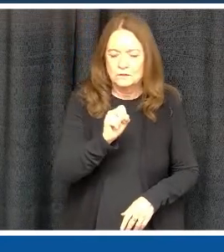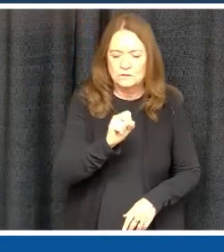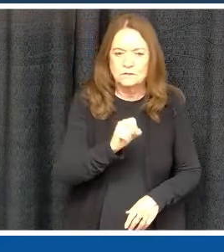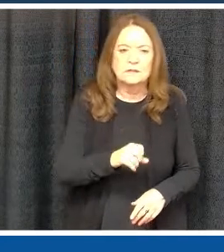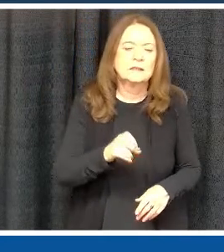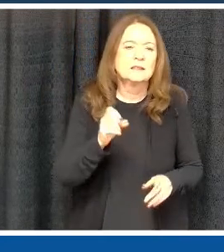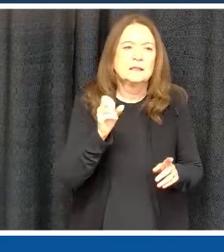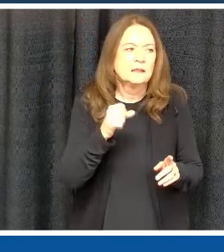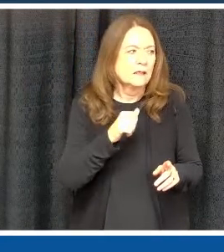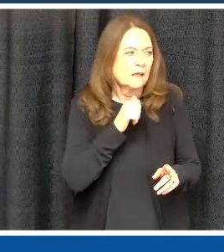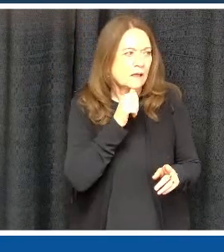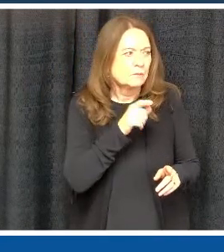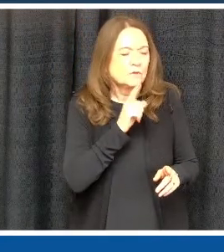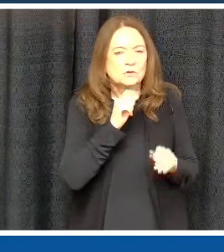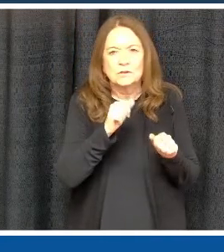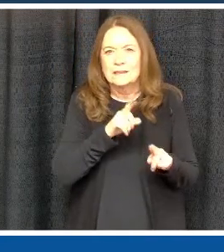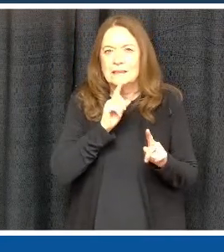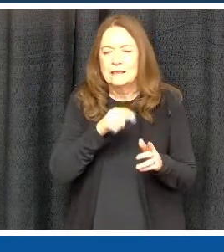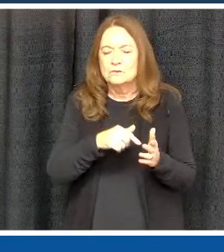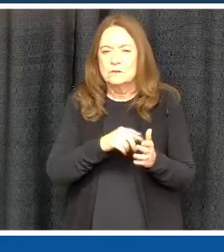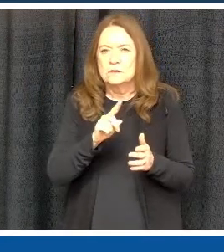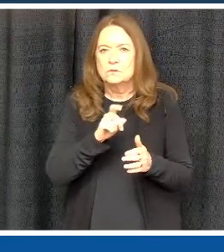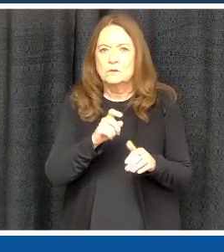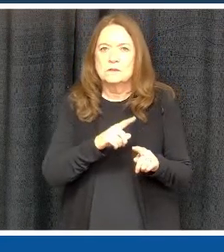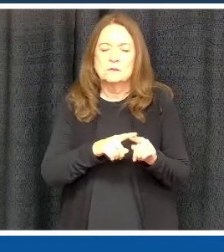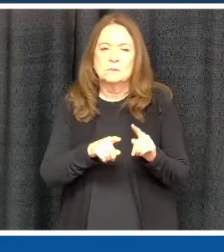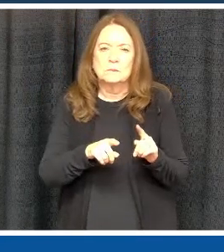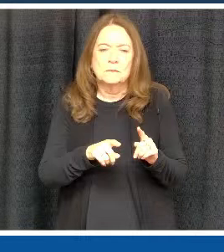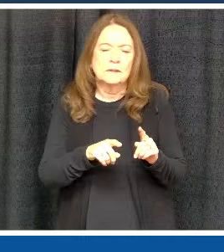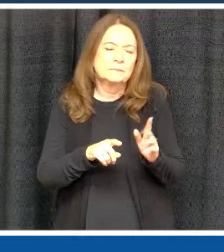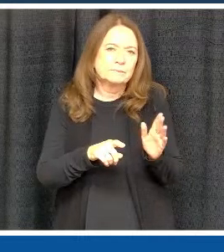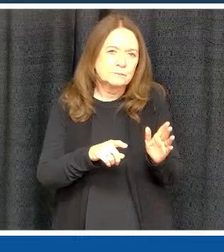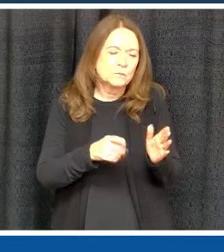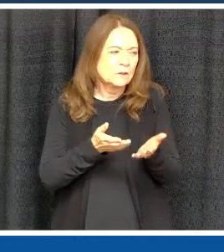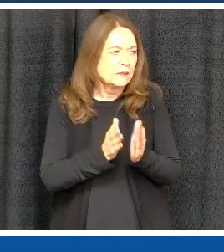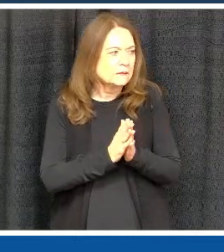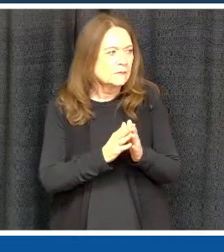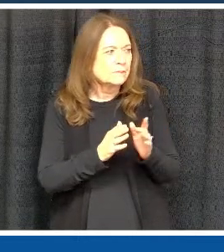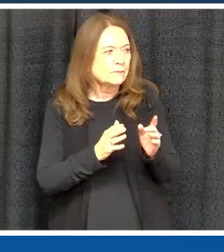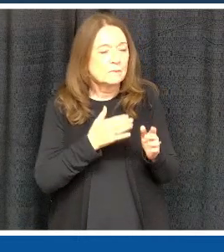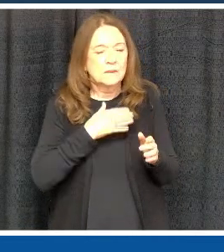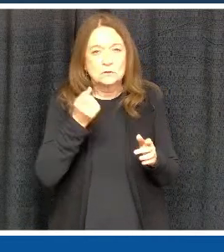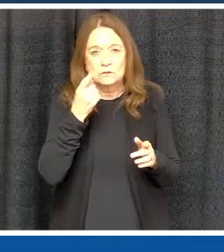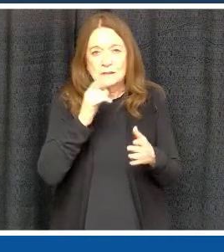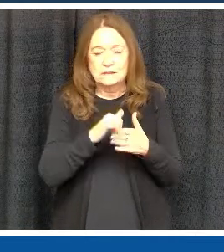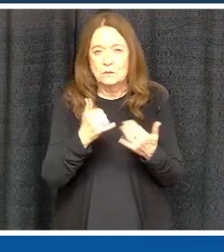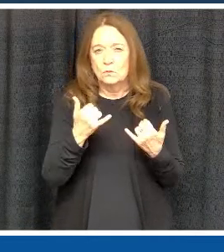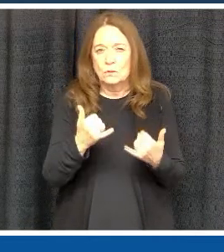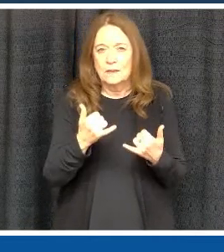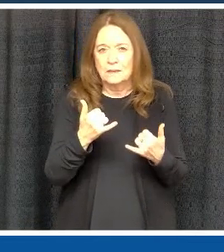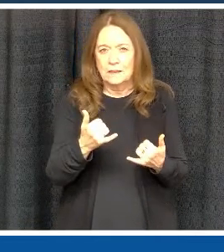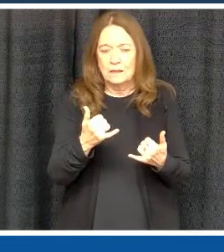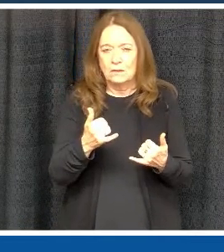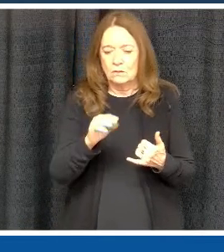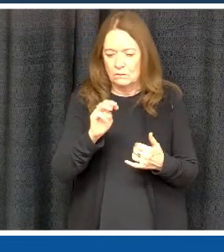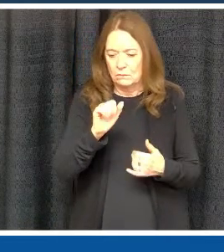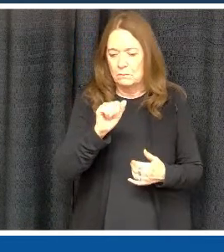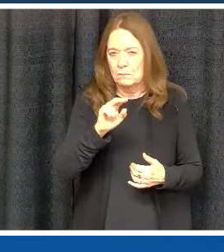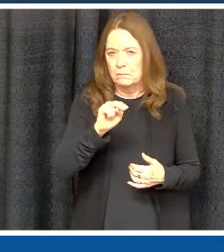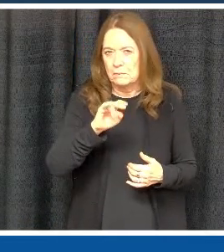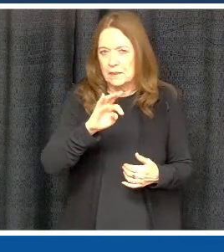Yes, I'm not sure who can answer this question, but probably Mr. Tindall. So my understanding is right now, Manning Heights